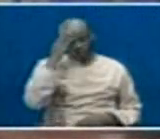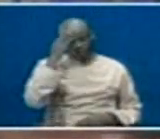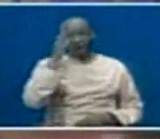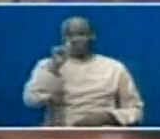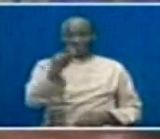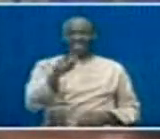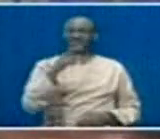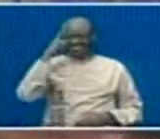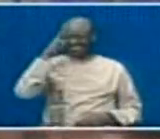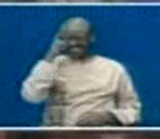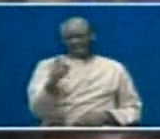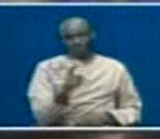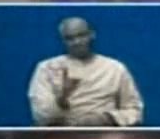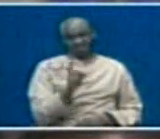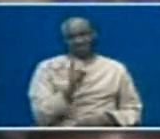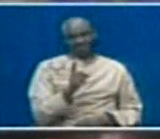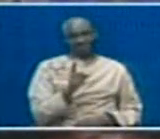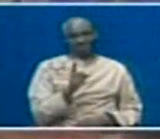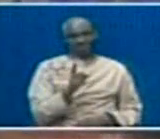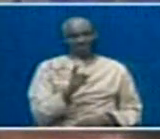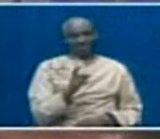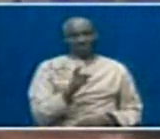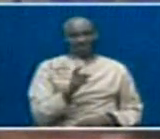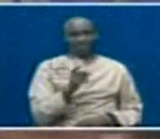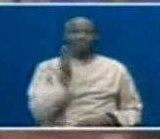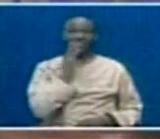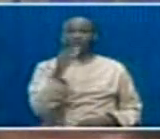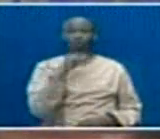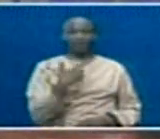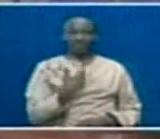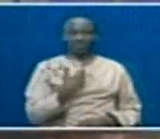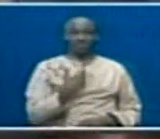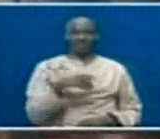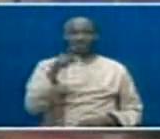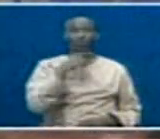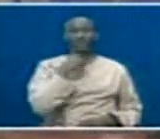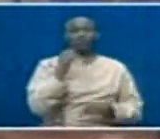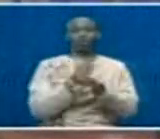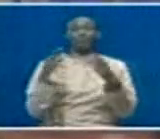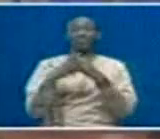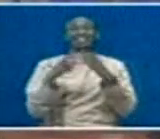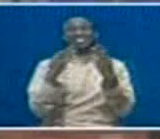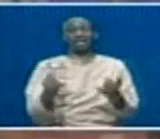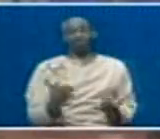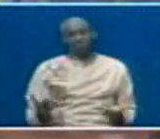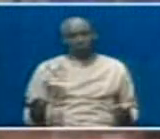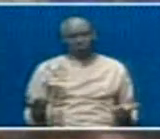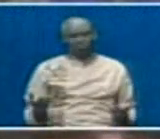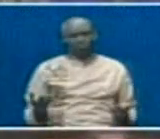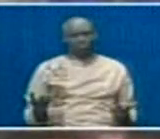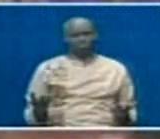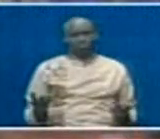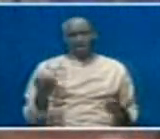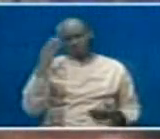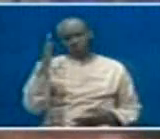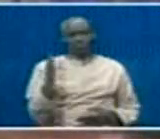he was stubborn. And apparently, his mother said to me that he wants to do mathematics now. I